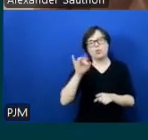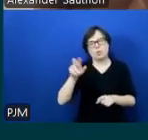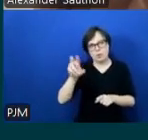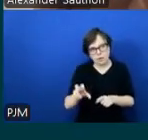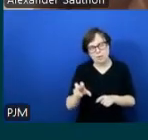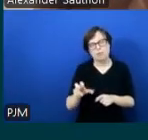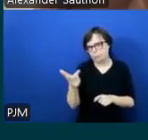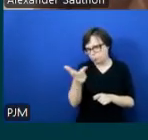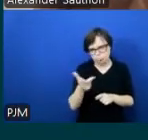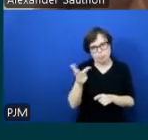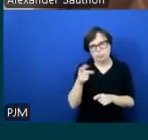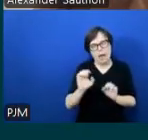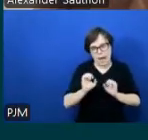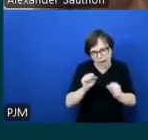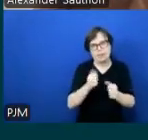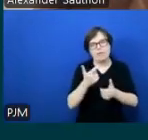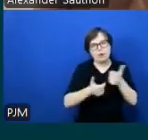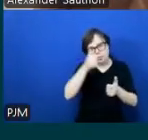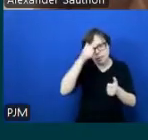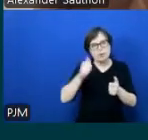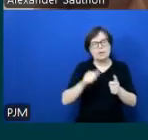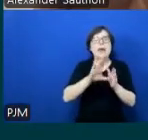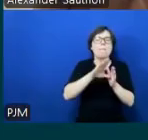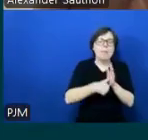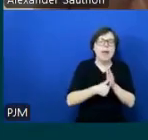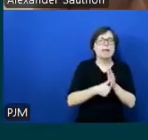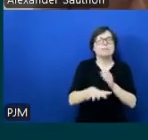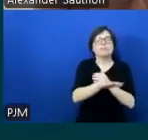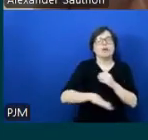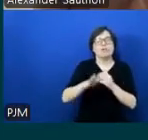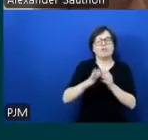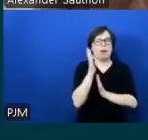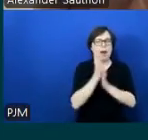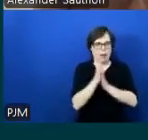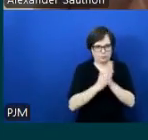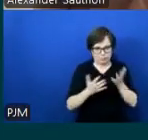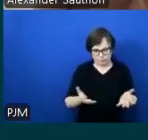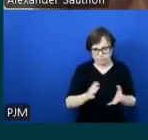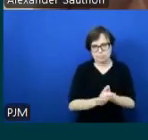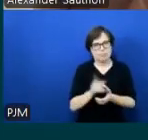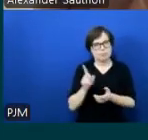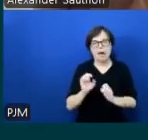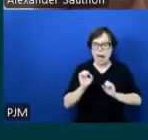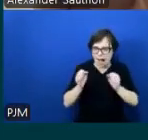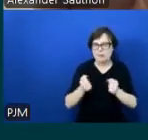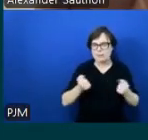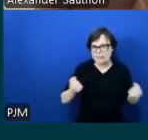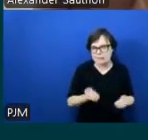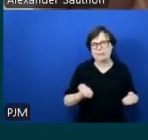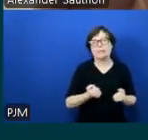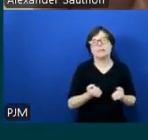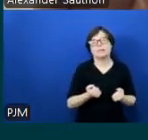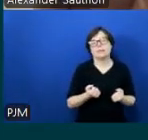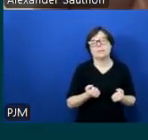green spaces to respond to climate transition towards a more Mediterranean type of